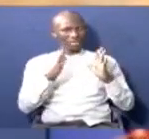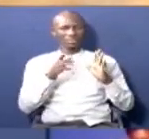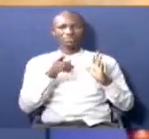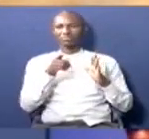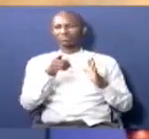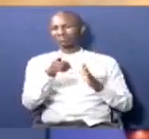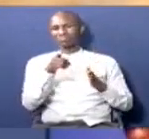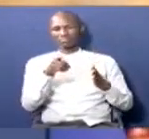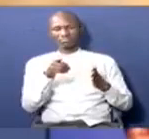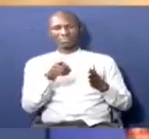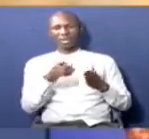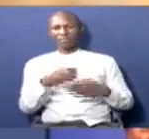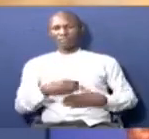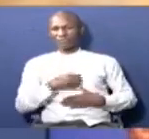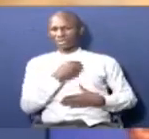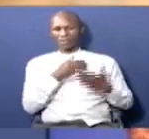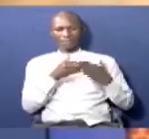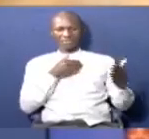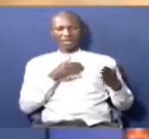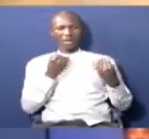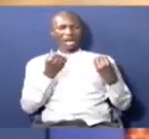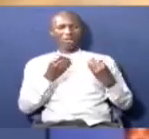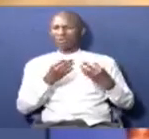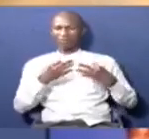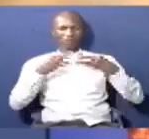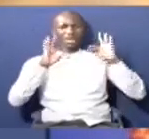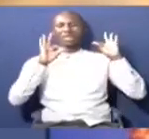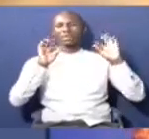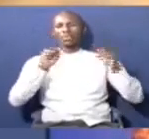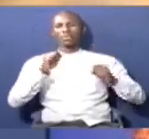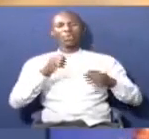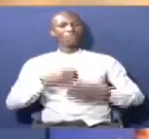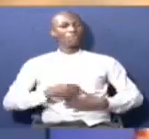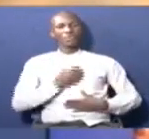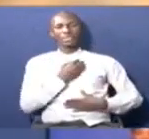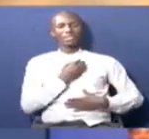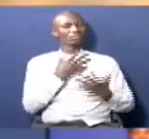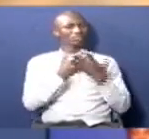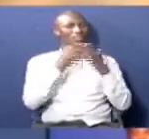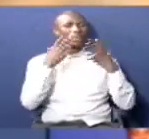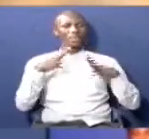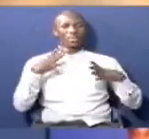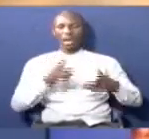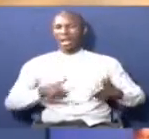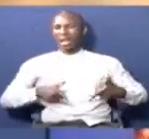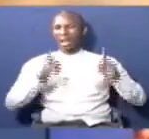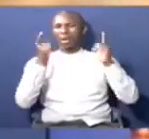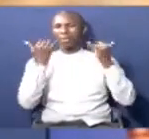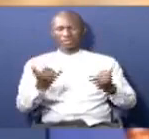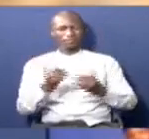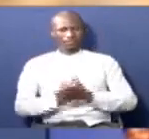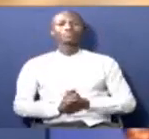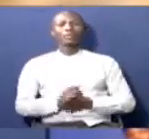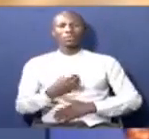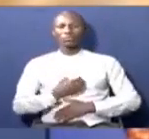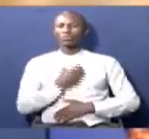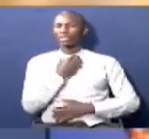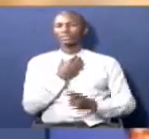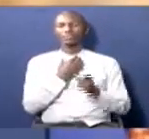ban on visitation be lifted and people be allowed to